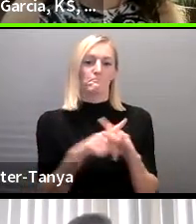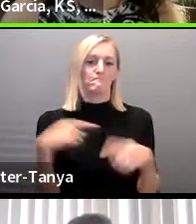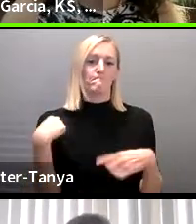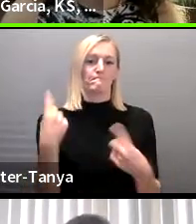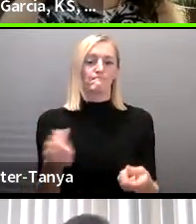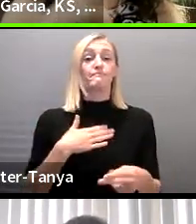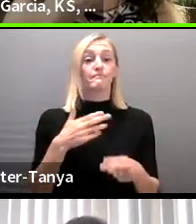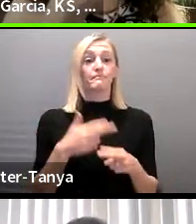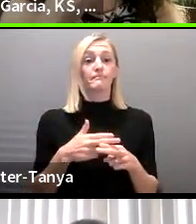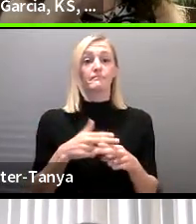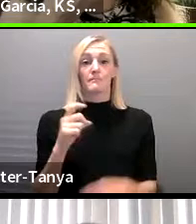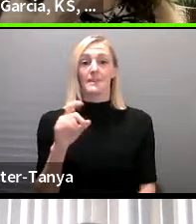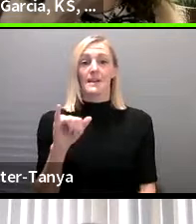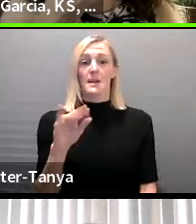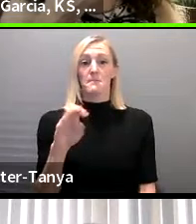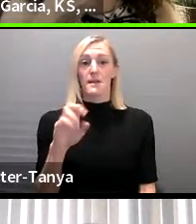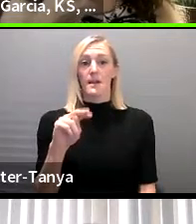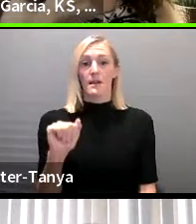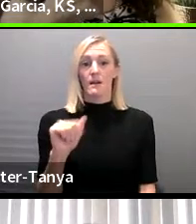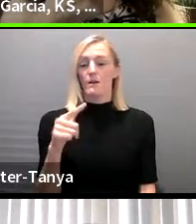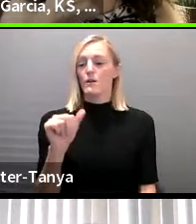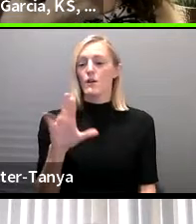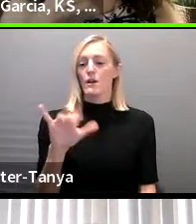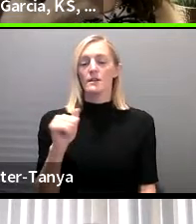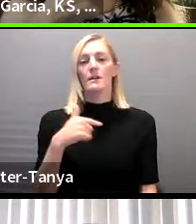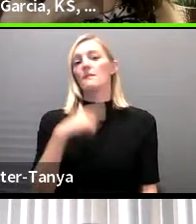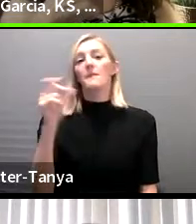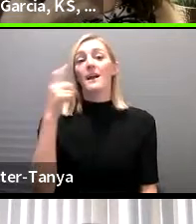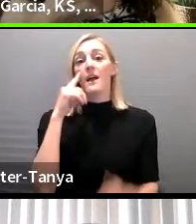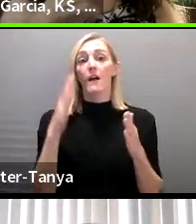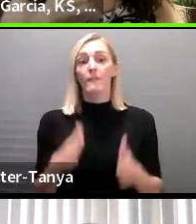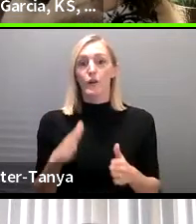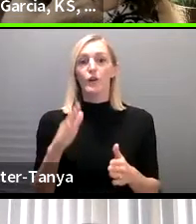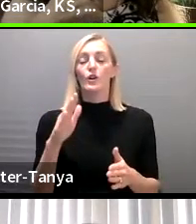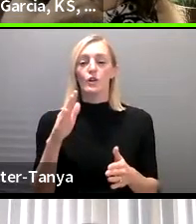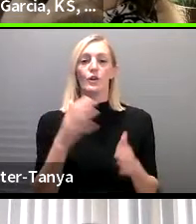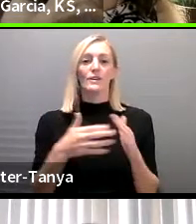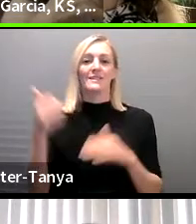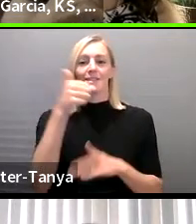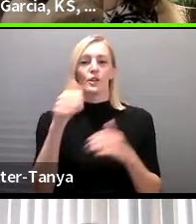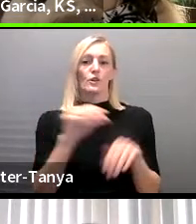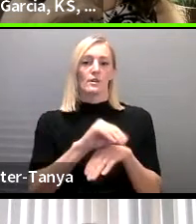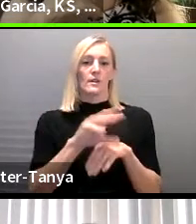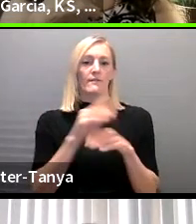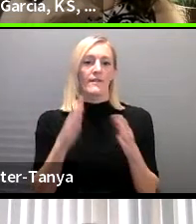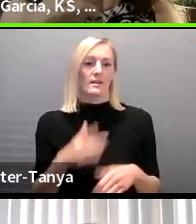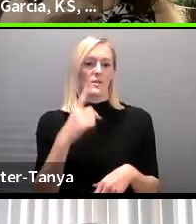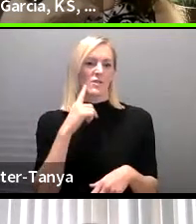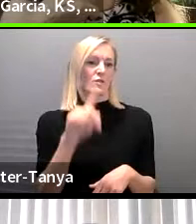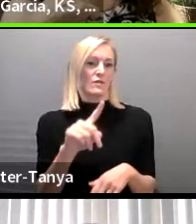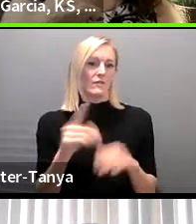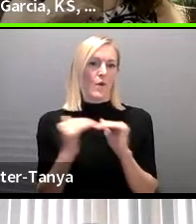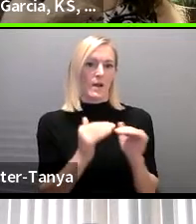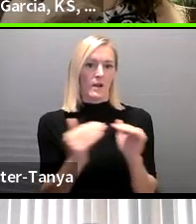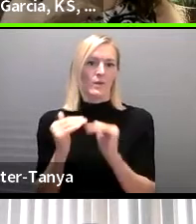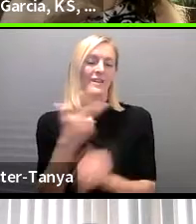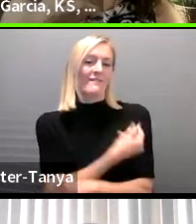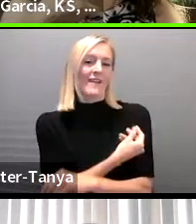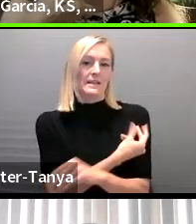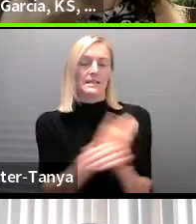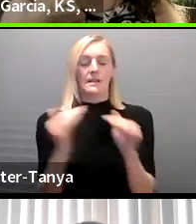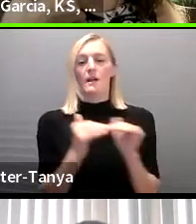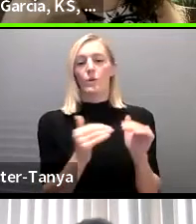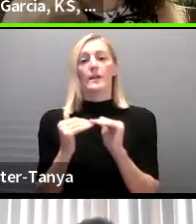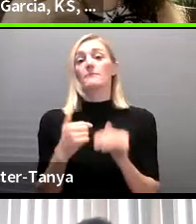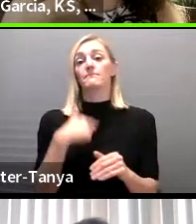is Jimena Garcia, and I'm the Governor's Senior Advisor for Vaccine Equity. I'm going to be leading this discussion today together with